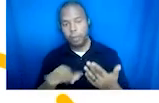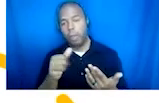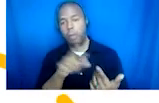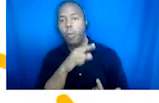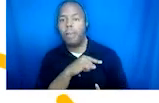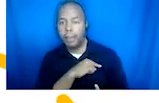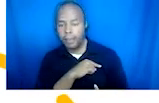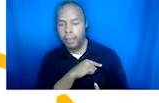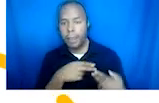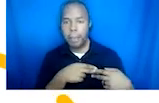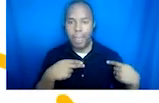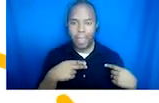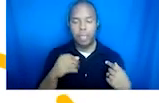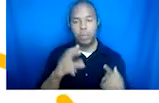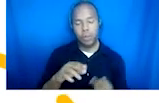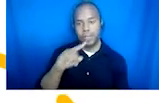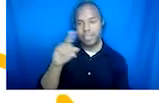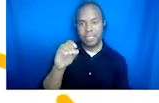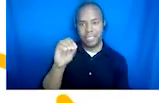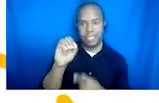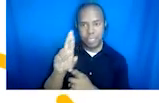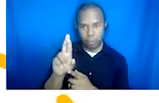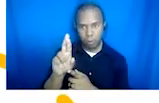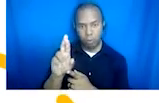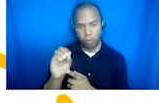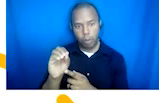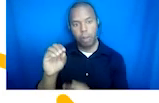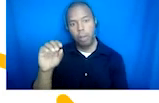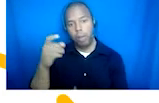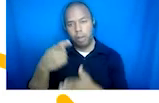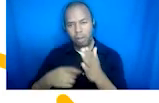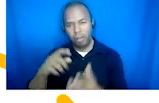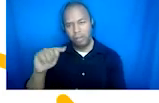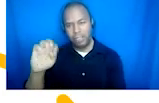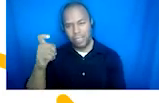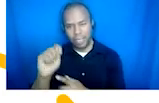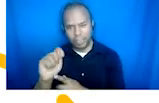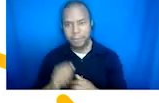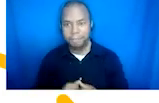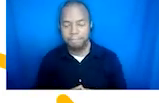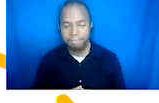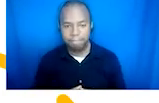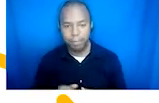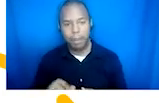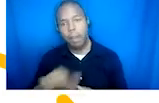badged and zero cost text. The rest of them will go to the bottom.